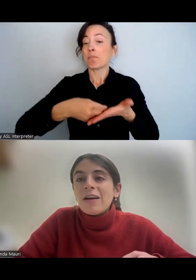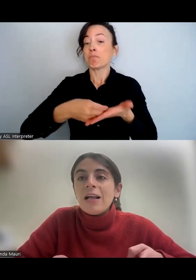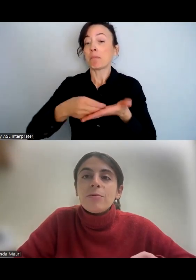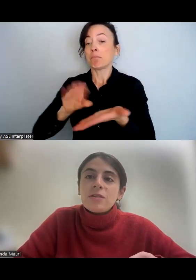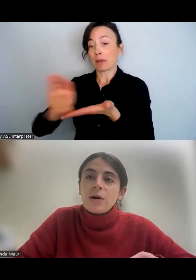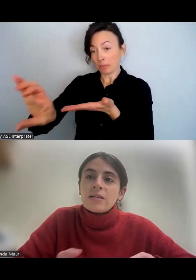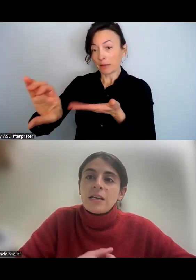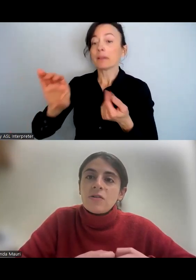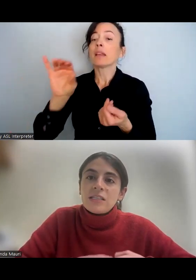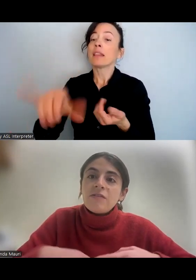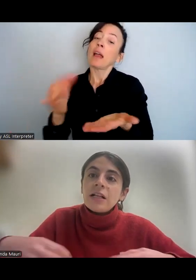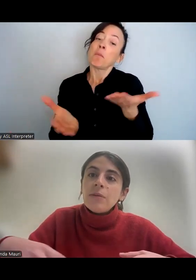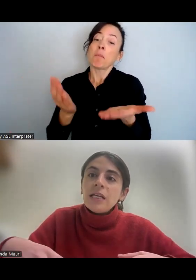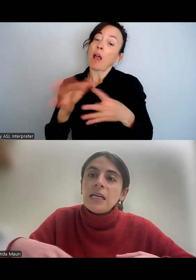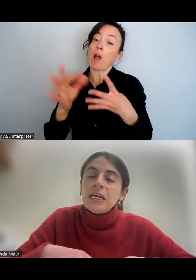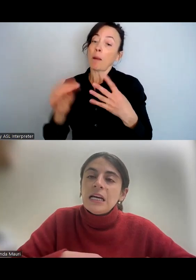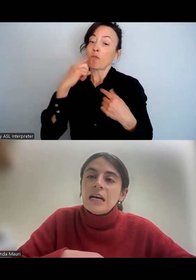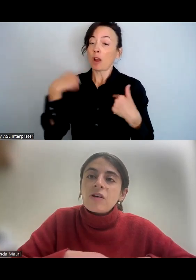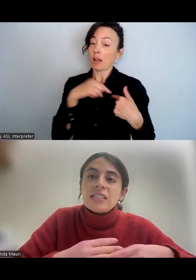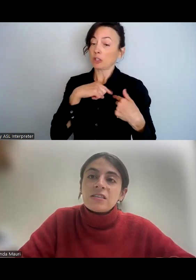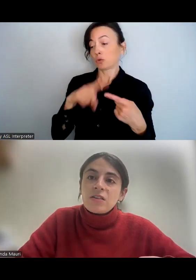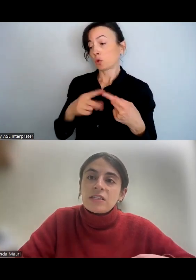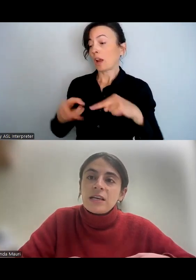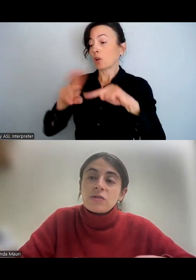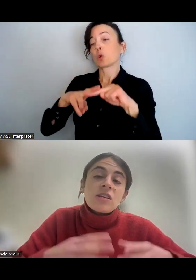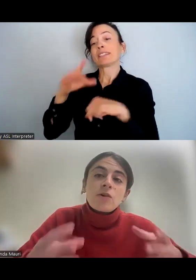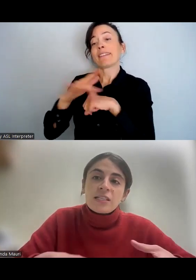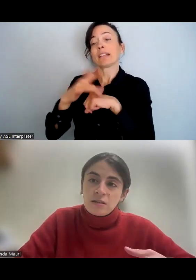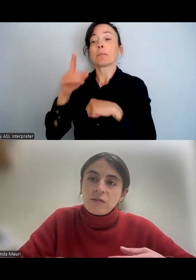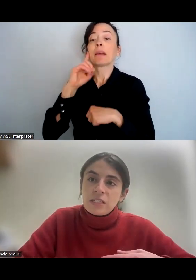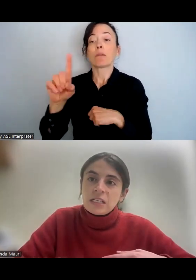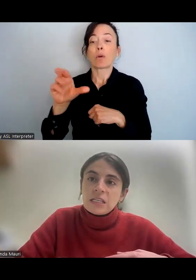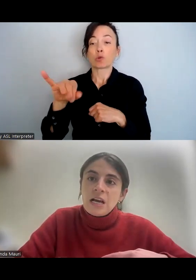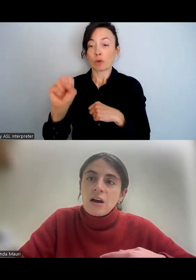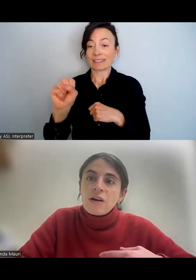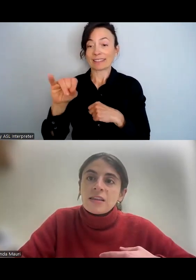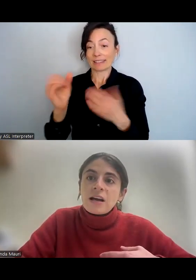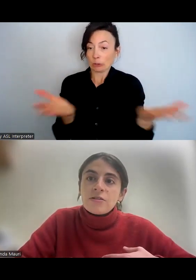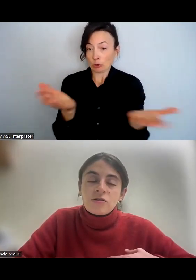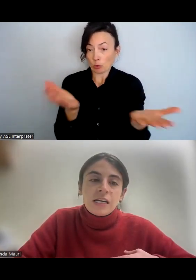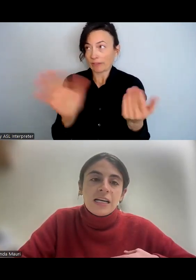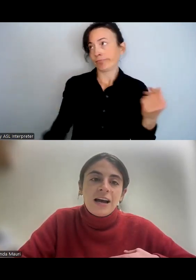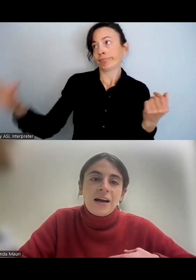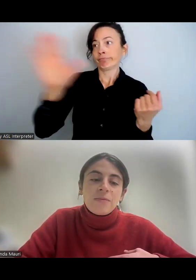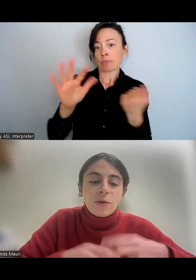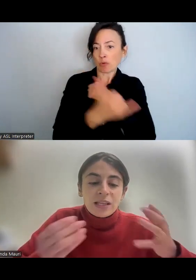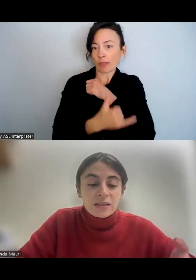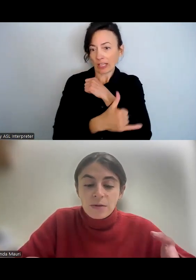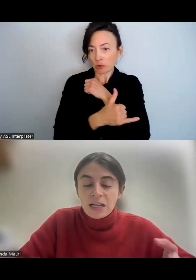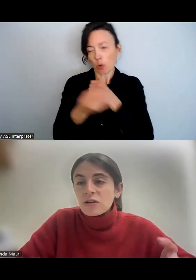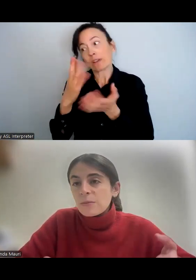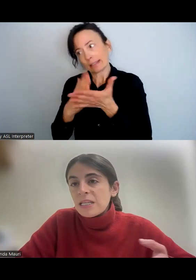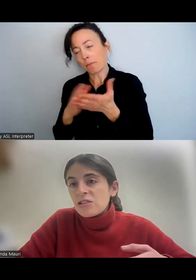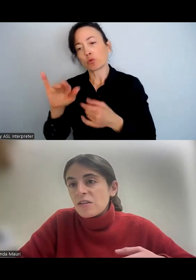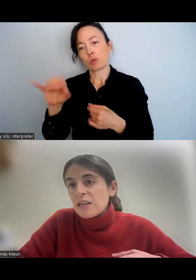lever available to us to increase the availability of crisis services or some crisis services around the country. Though, and this is